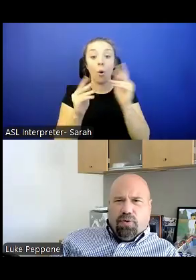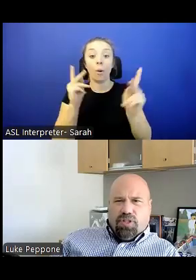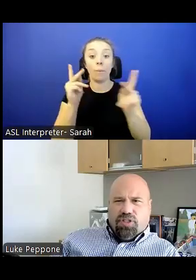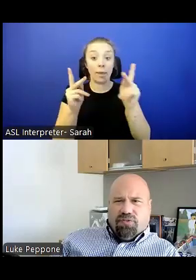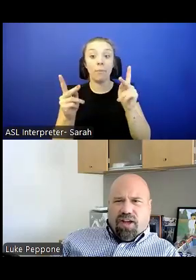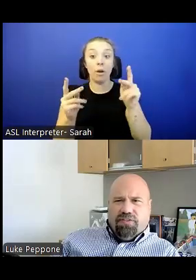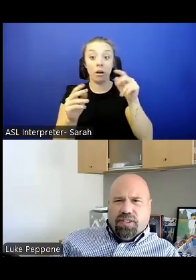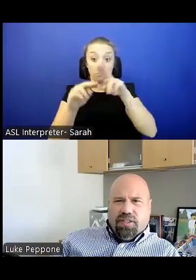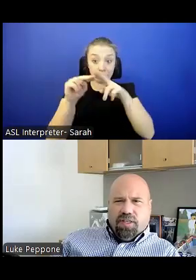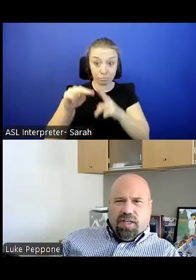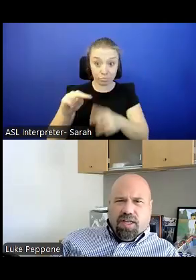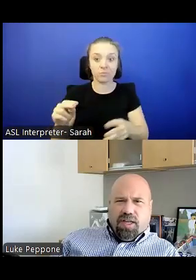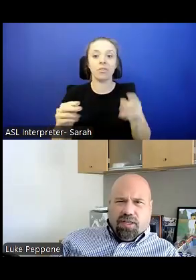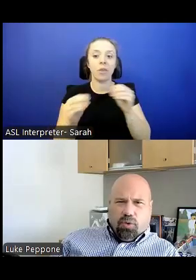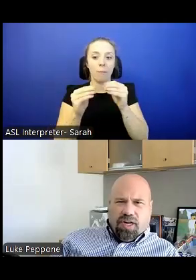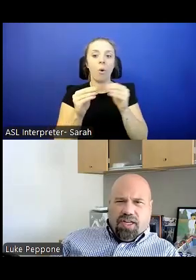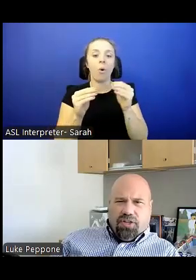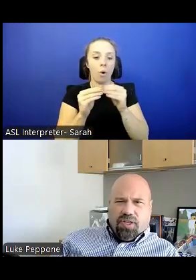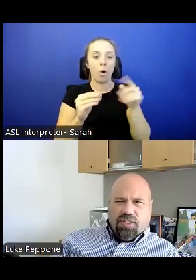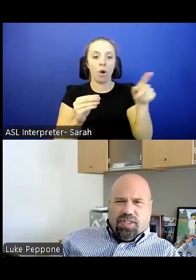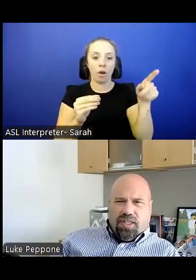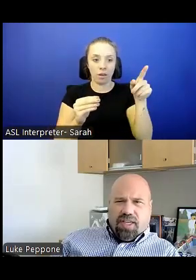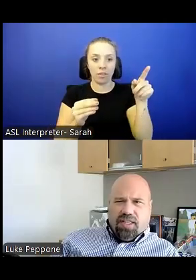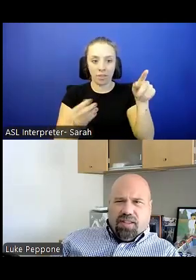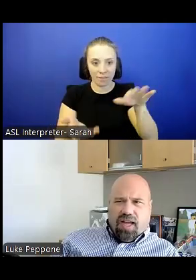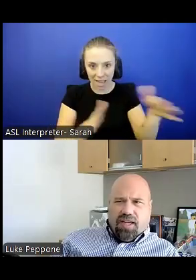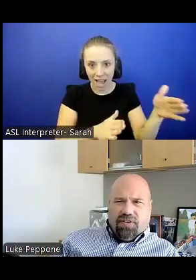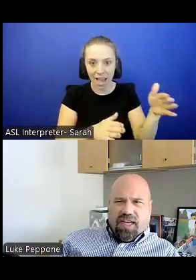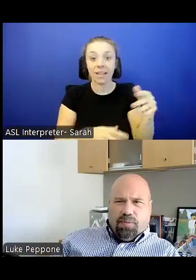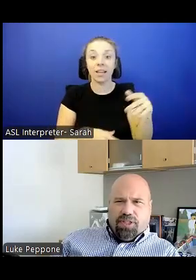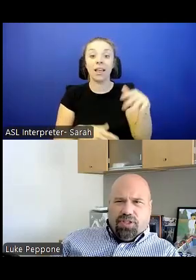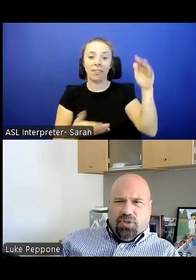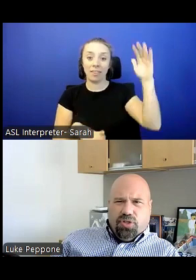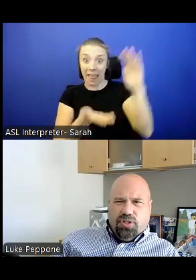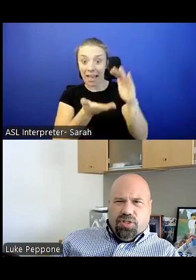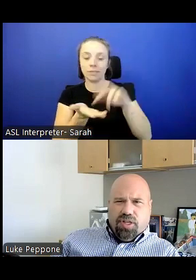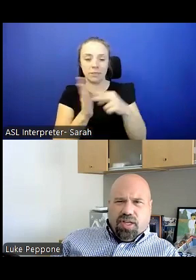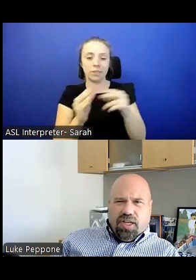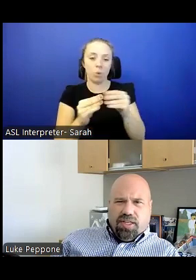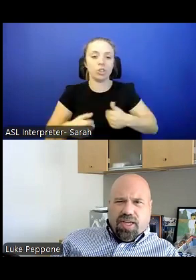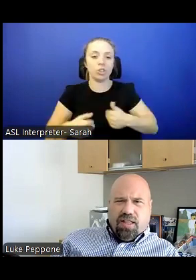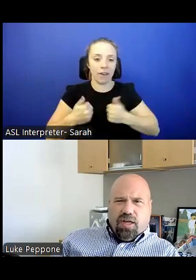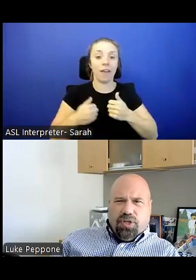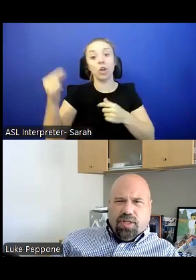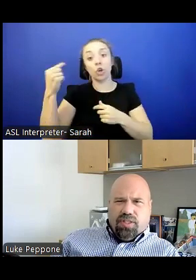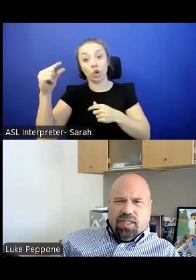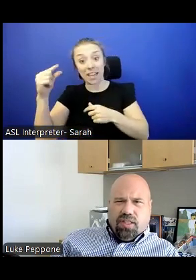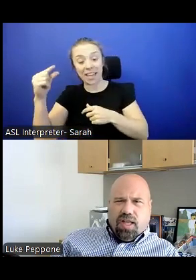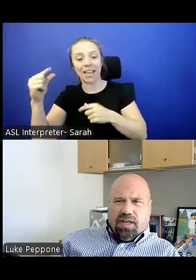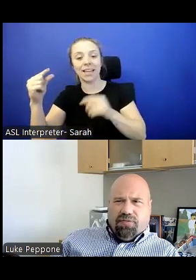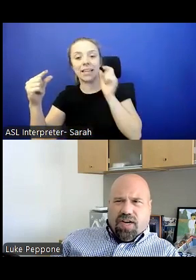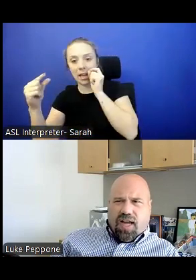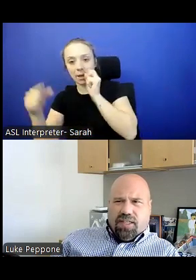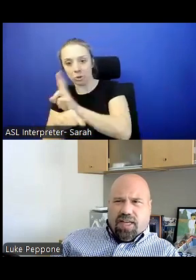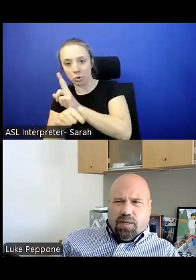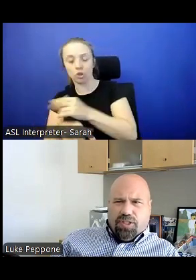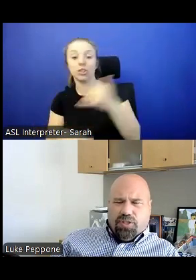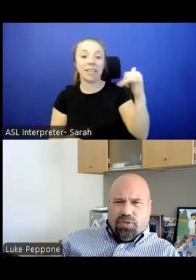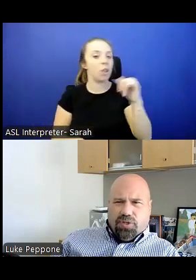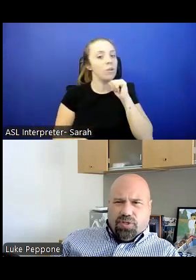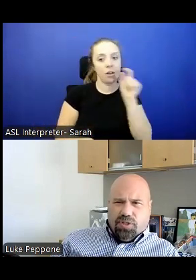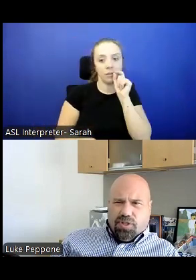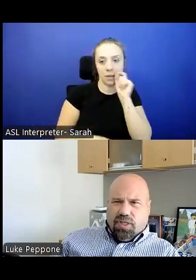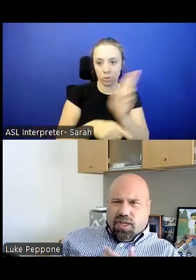that everyone's surviving. In green, you can see the line of cannabis users. In yellow, you can see the line of